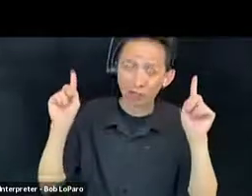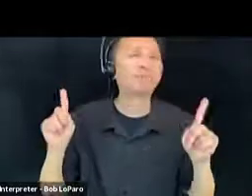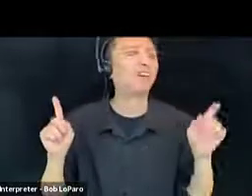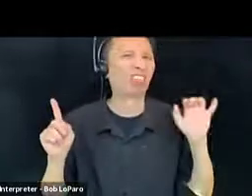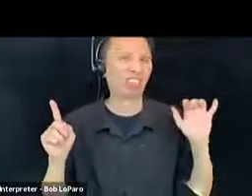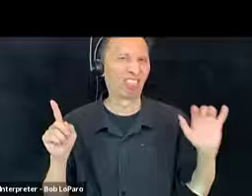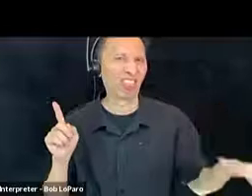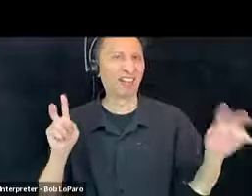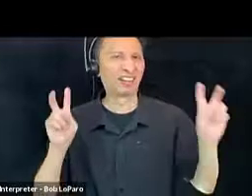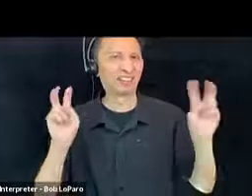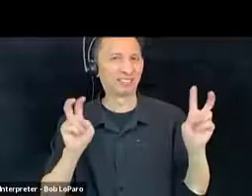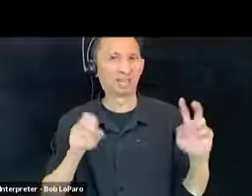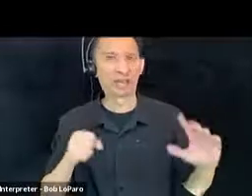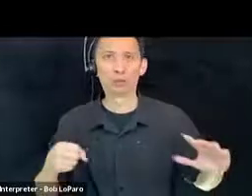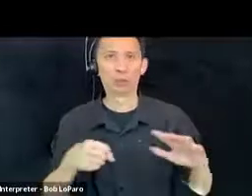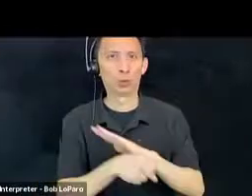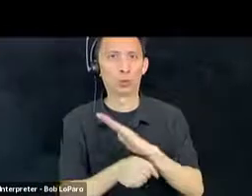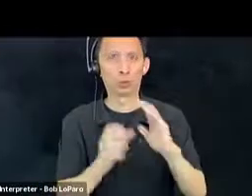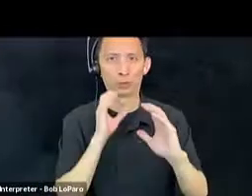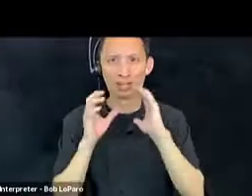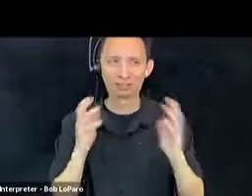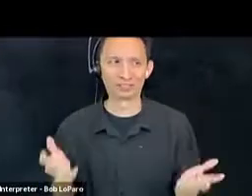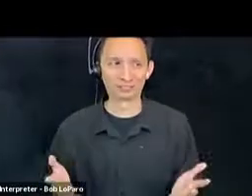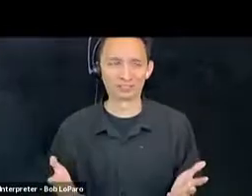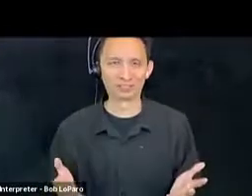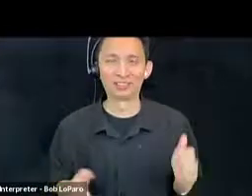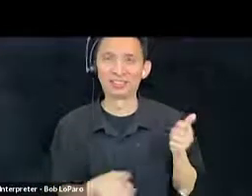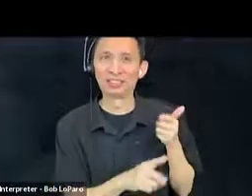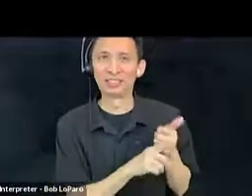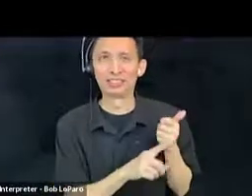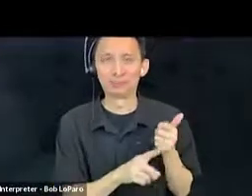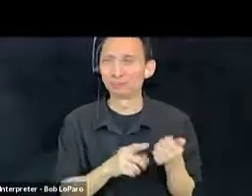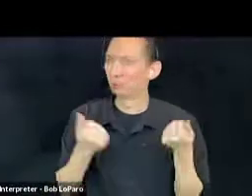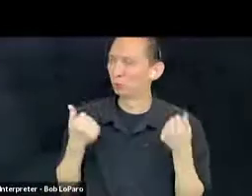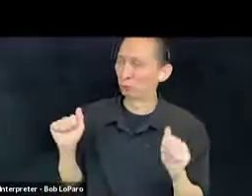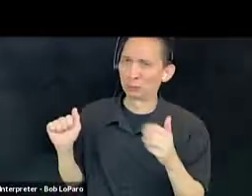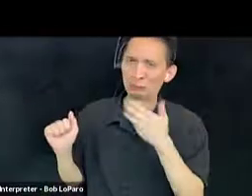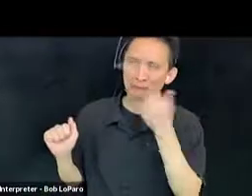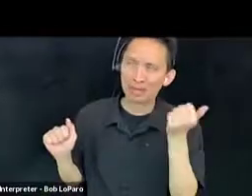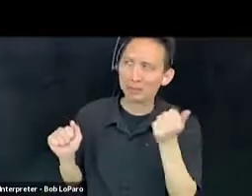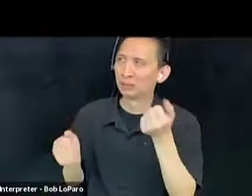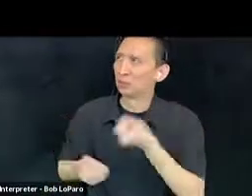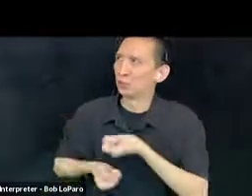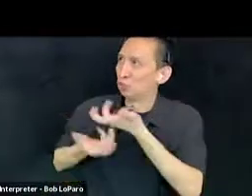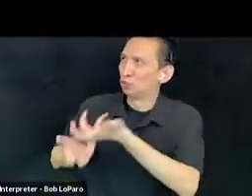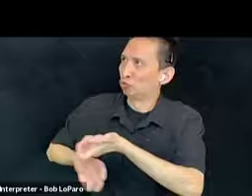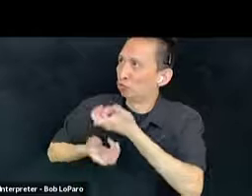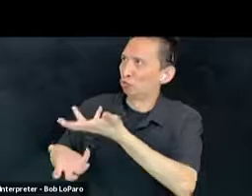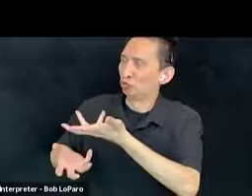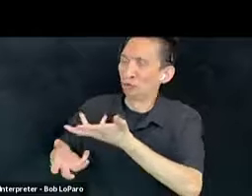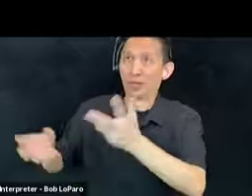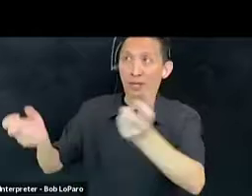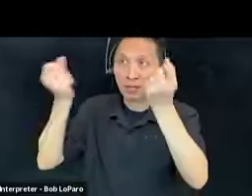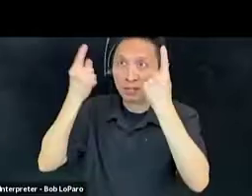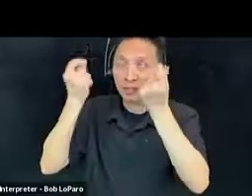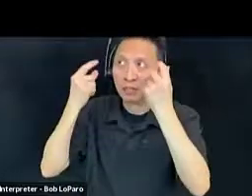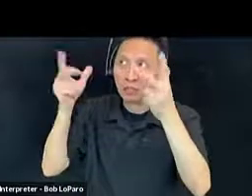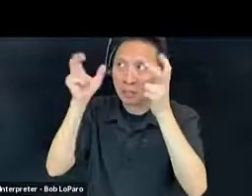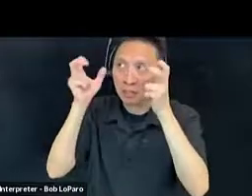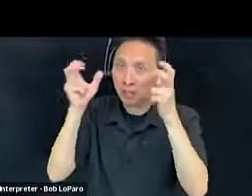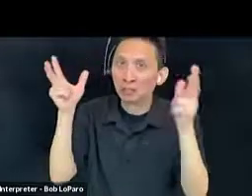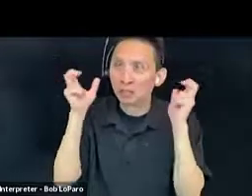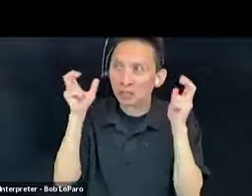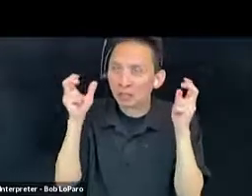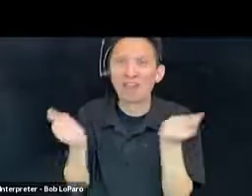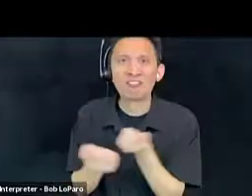every tool that they have in their toolbox to make sure that they're getting understood and that they're understanding what's happening in their world. So,